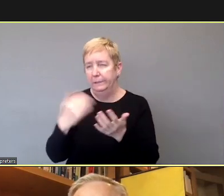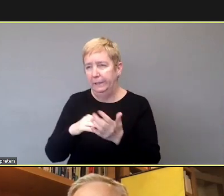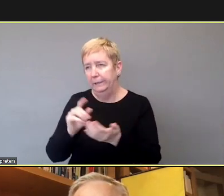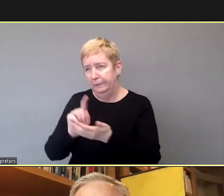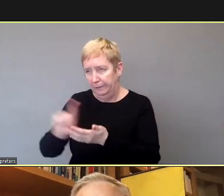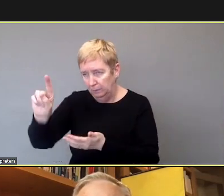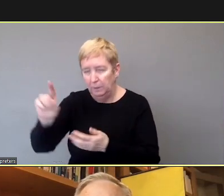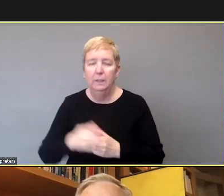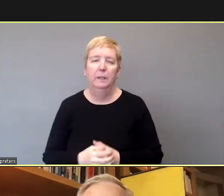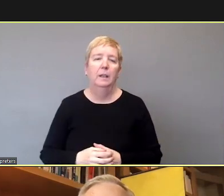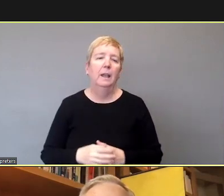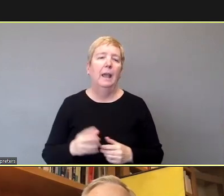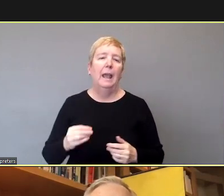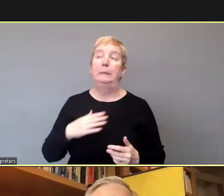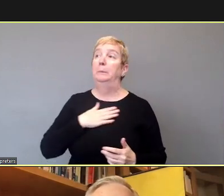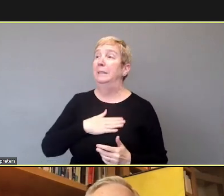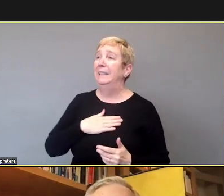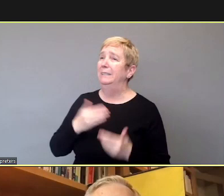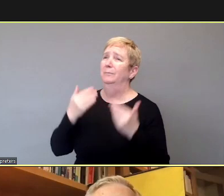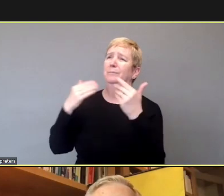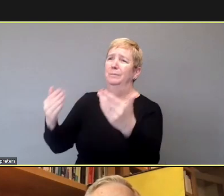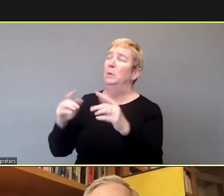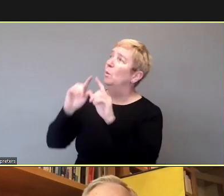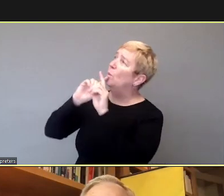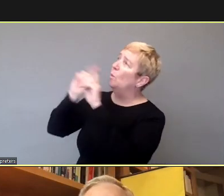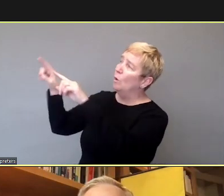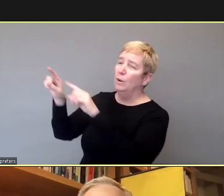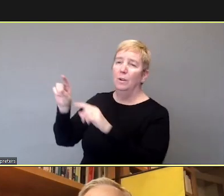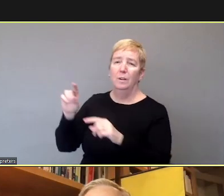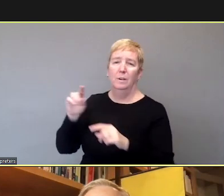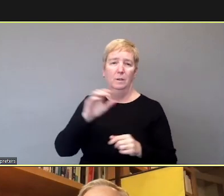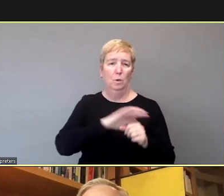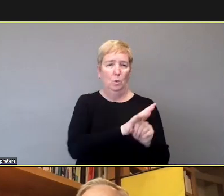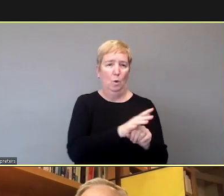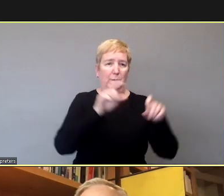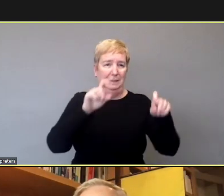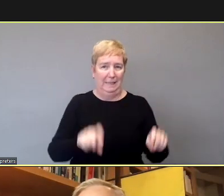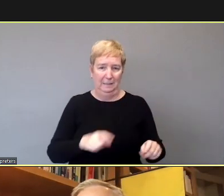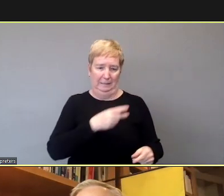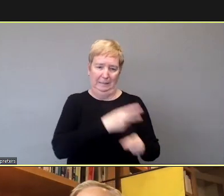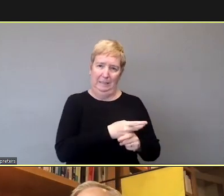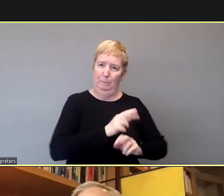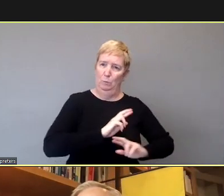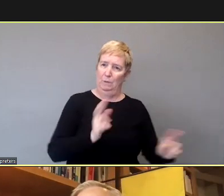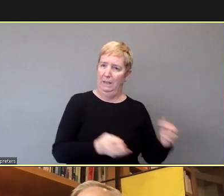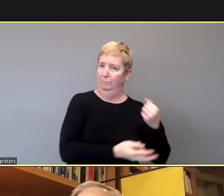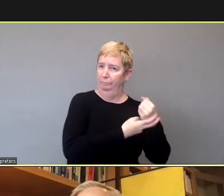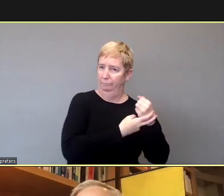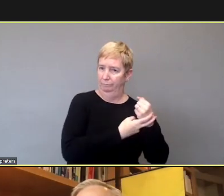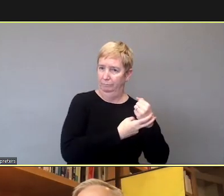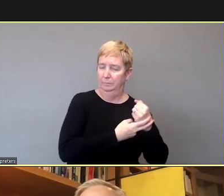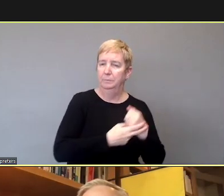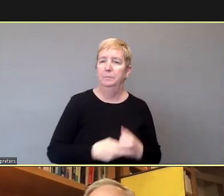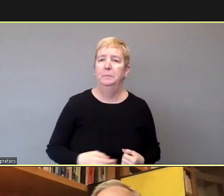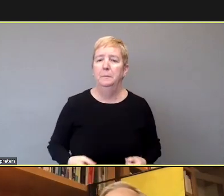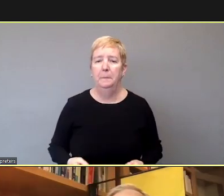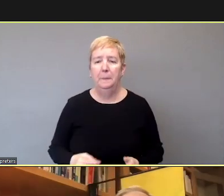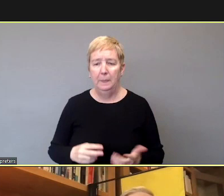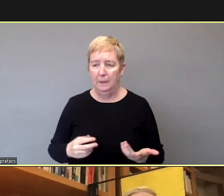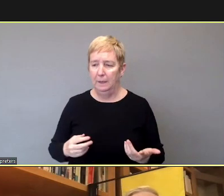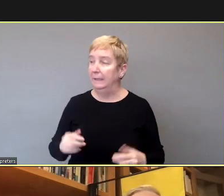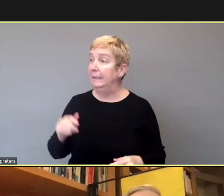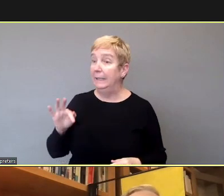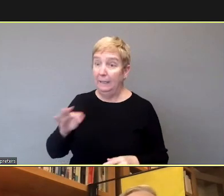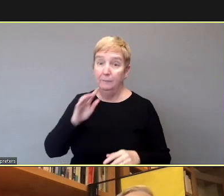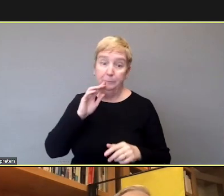at least a minimum supply of COVID tests in your home so that you can be ready in